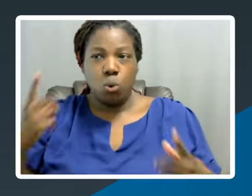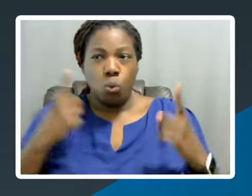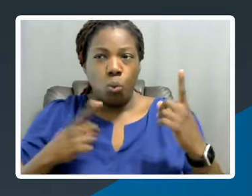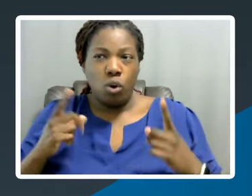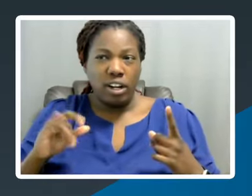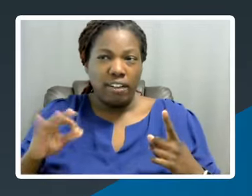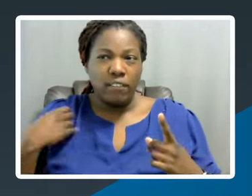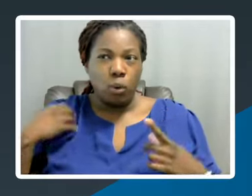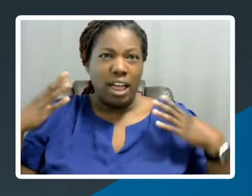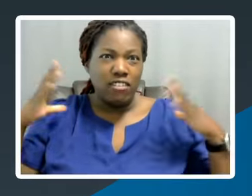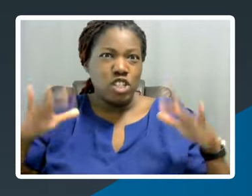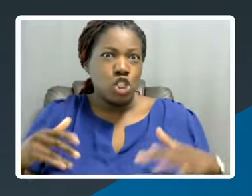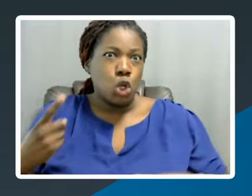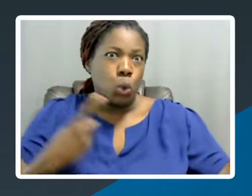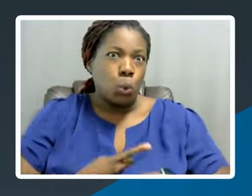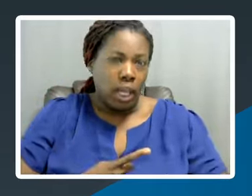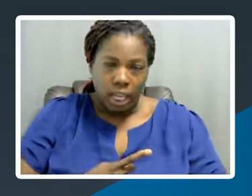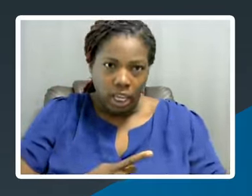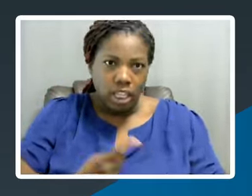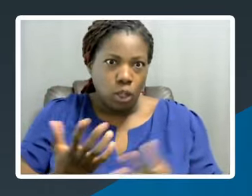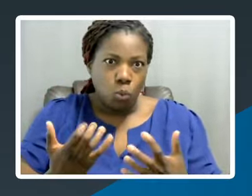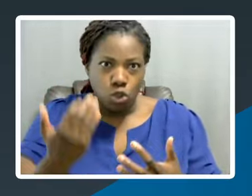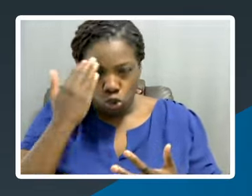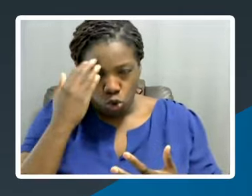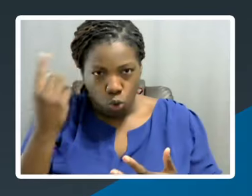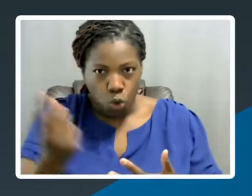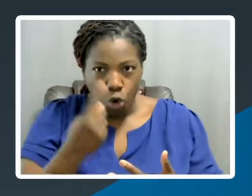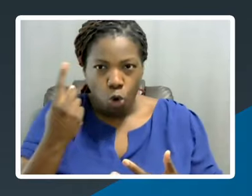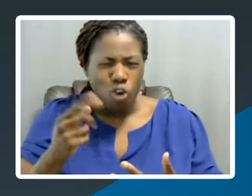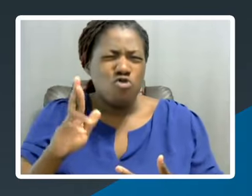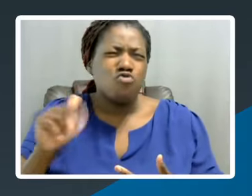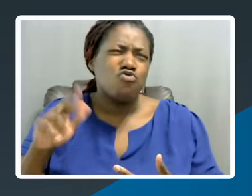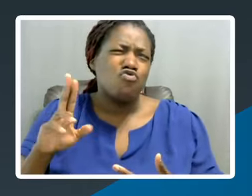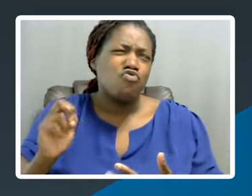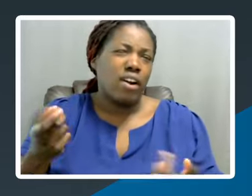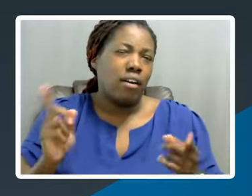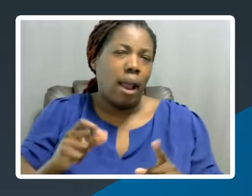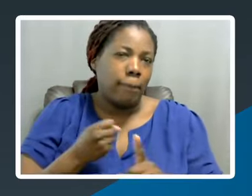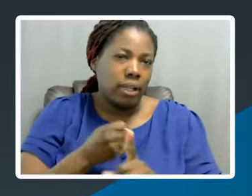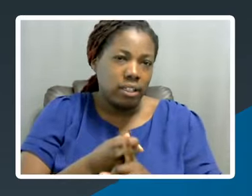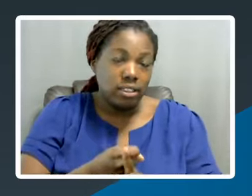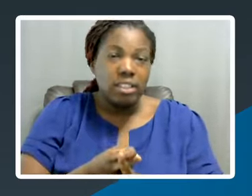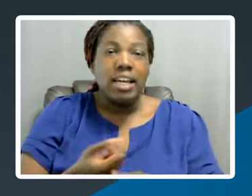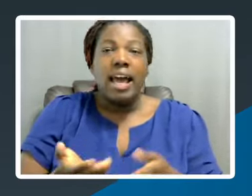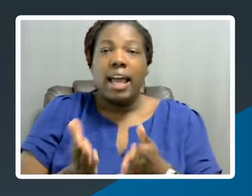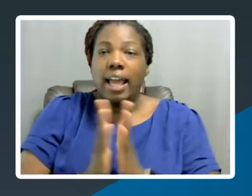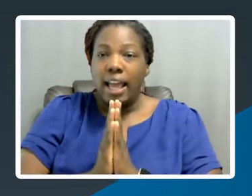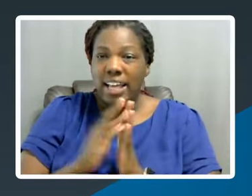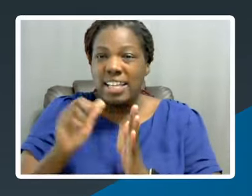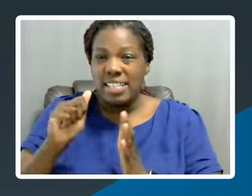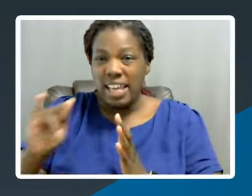day the next day in the winter. And rarely does it happen. And so I asked AI to write me an app that would tell